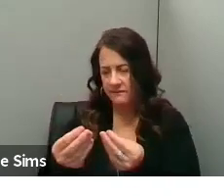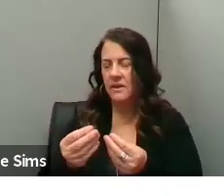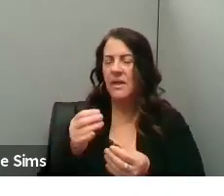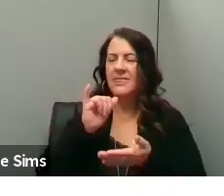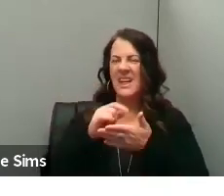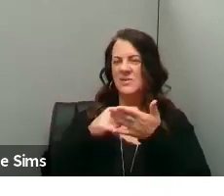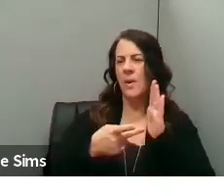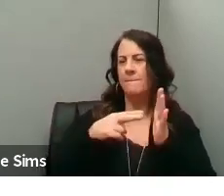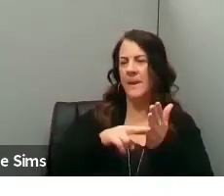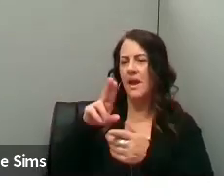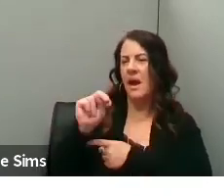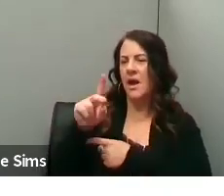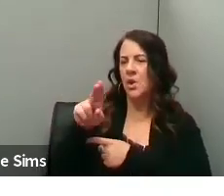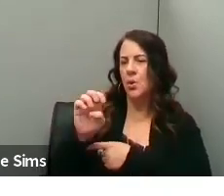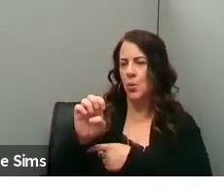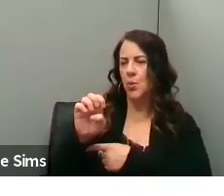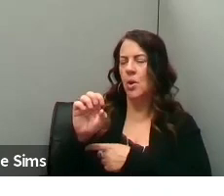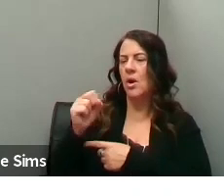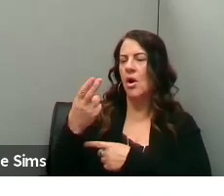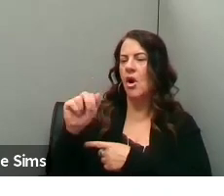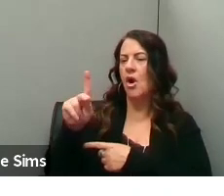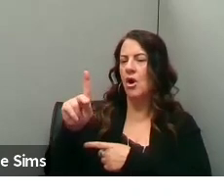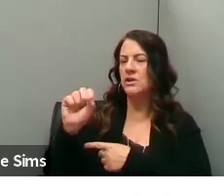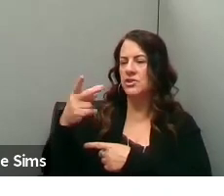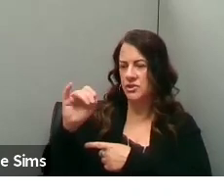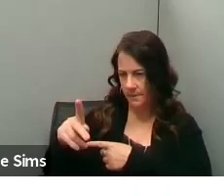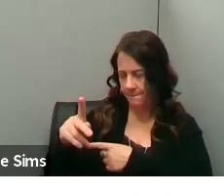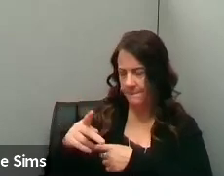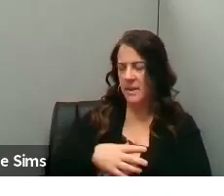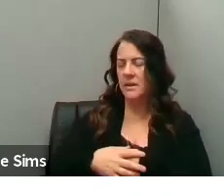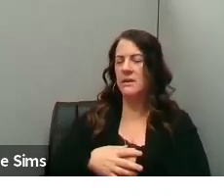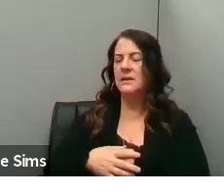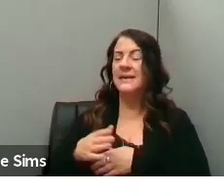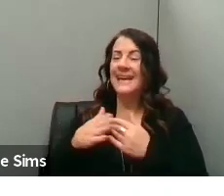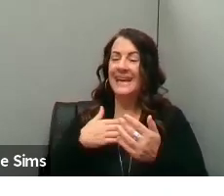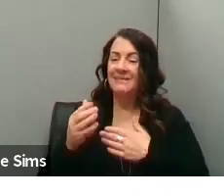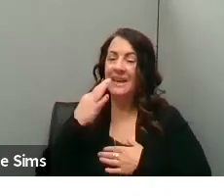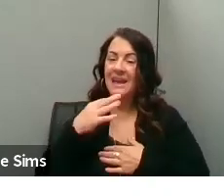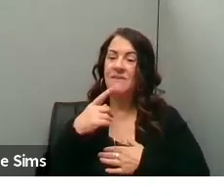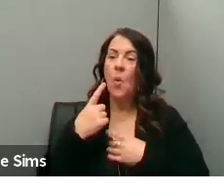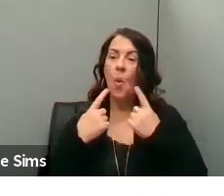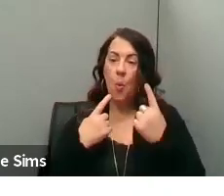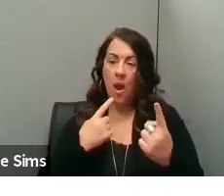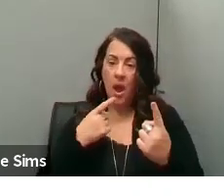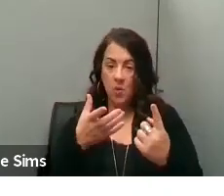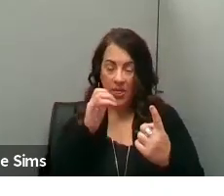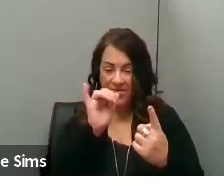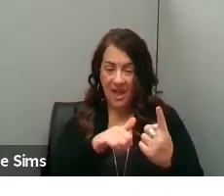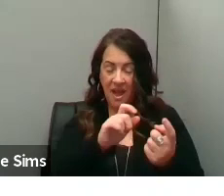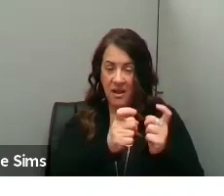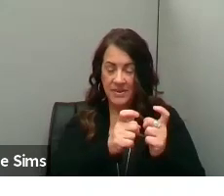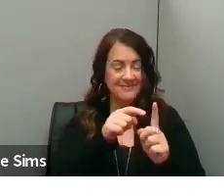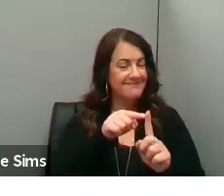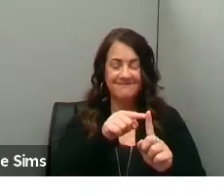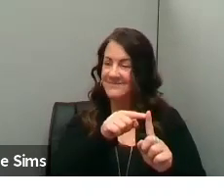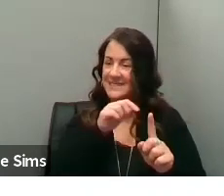hardship aspect works, that even if one reasonable accommodation doesn't work, if there's another one